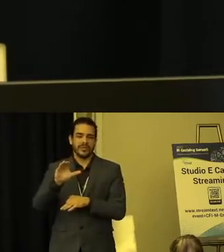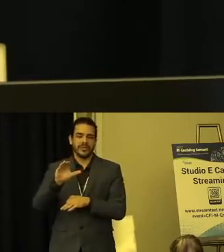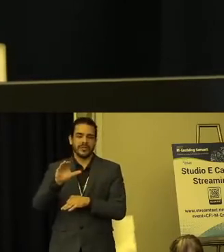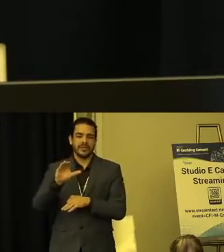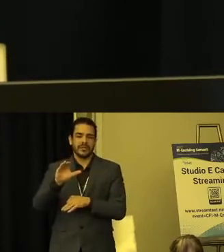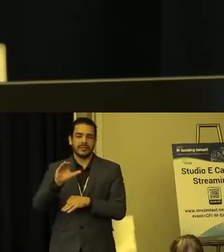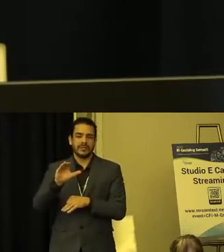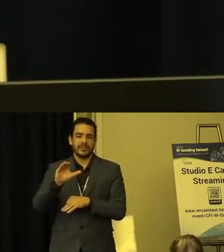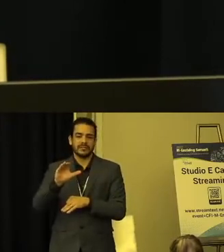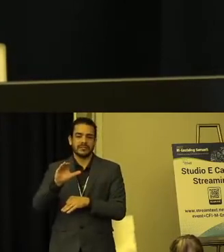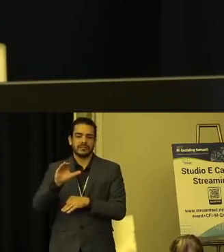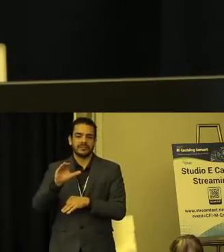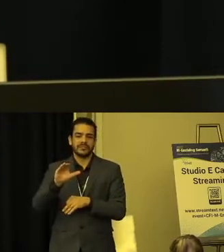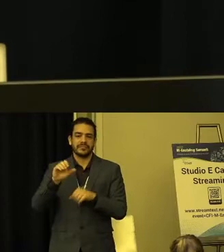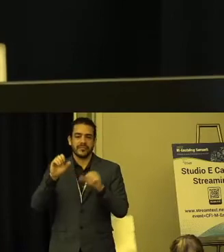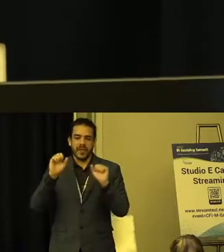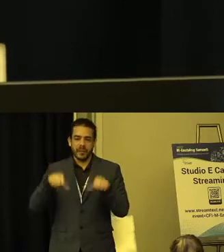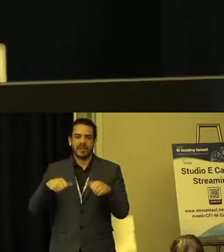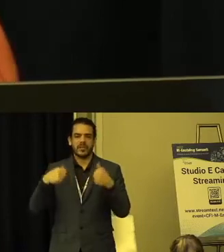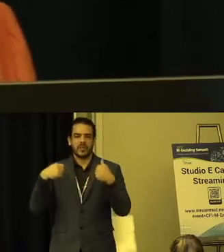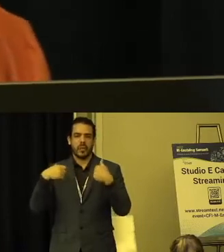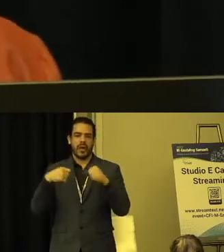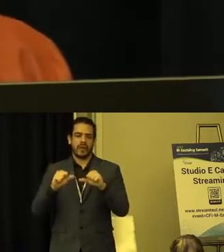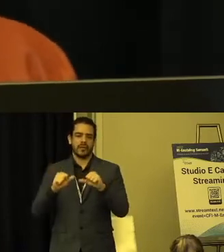the accessibility work in the future.